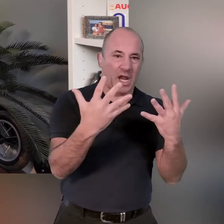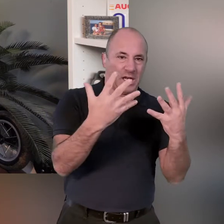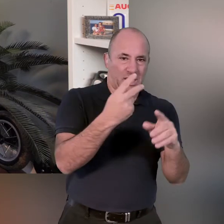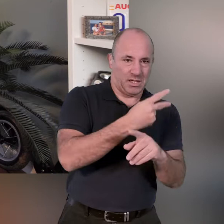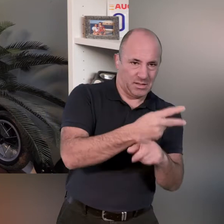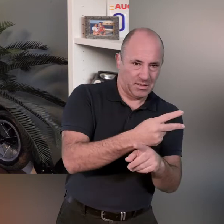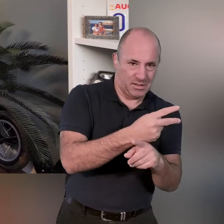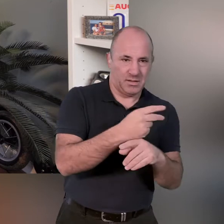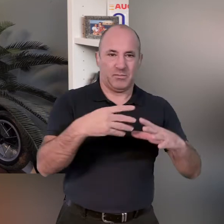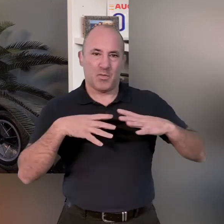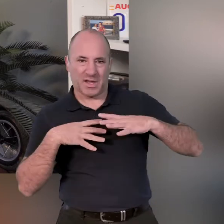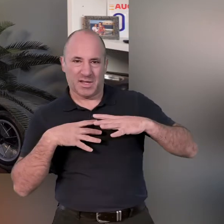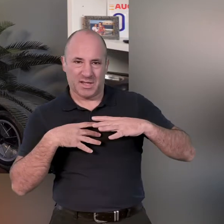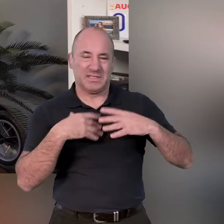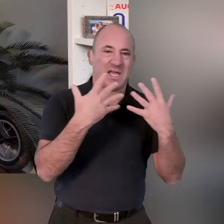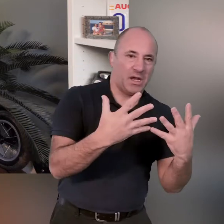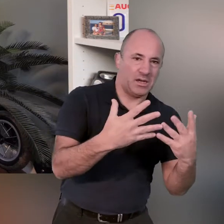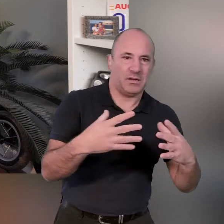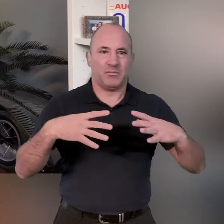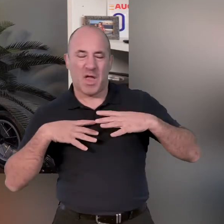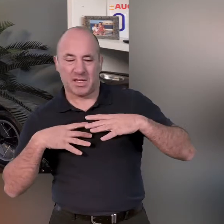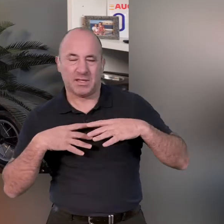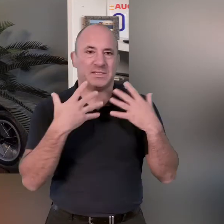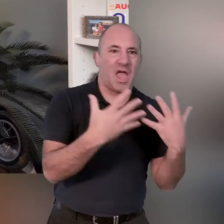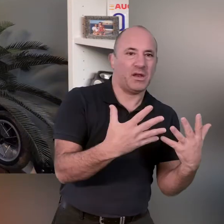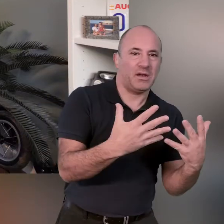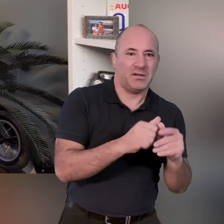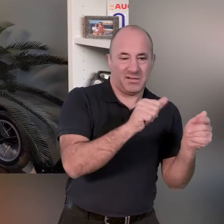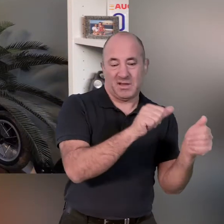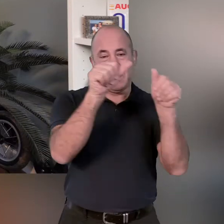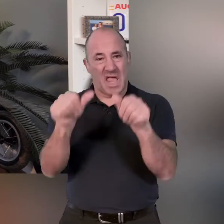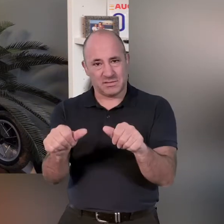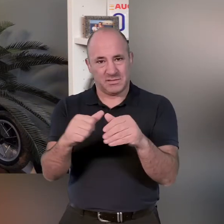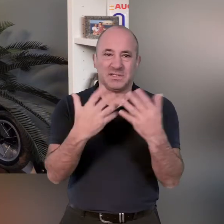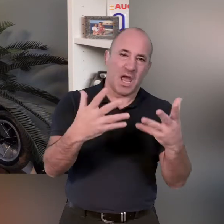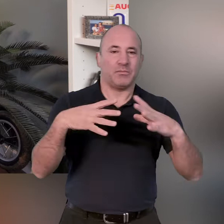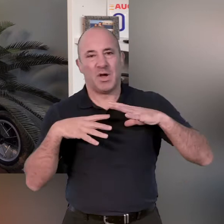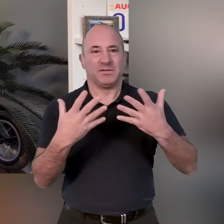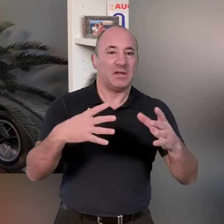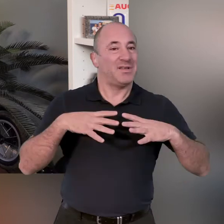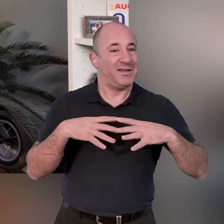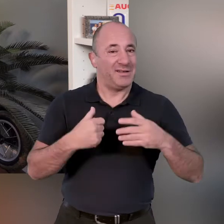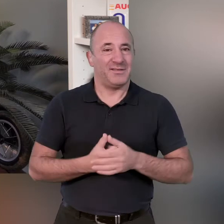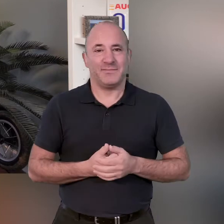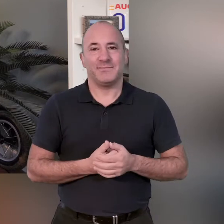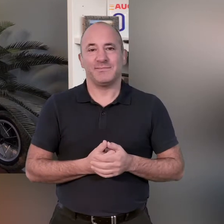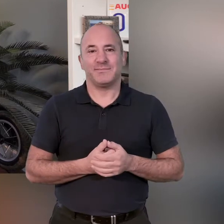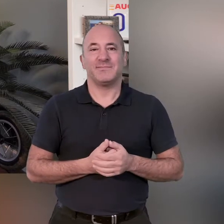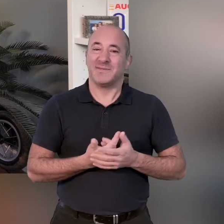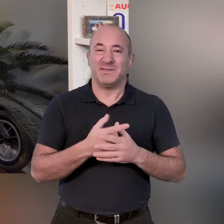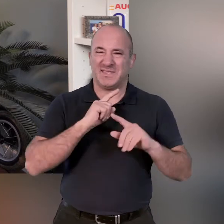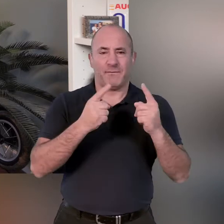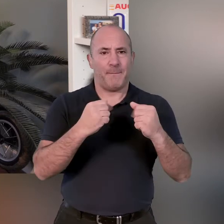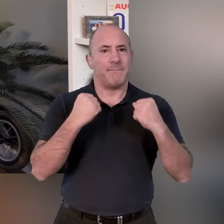10 repetitions, have a little break, do another 10, have a little break, do another 10, and then we'll be moving on to the next exercise. As I said before, we're going to be working on